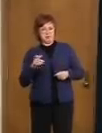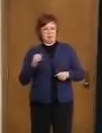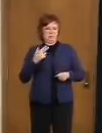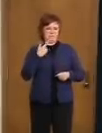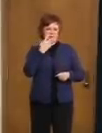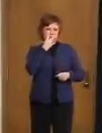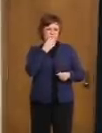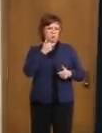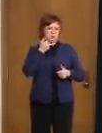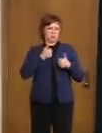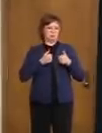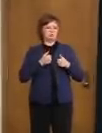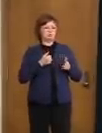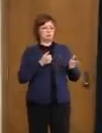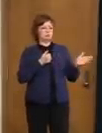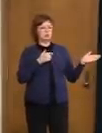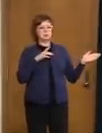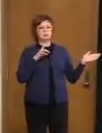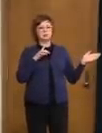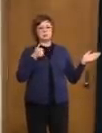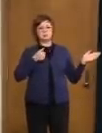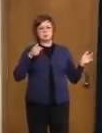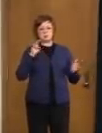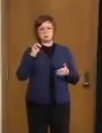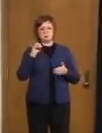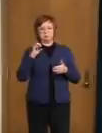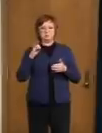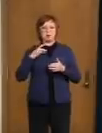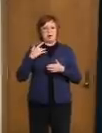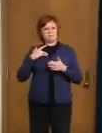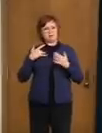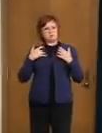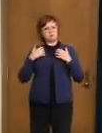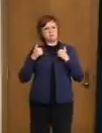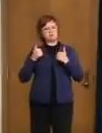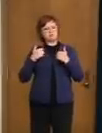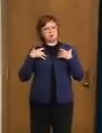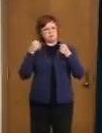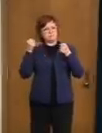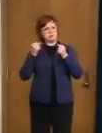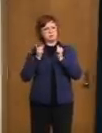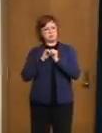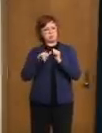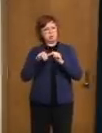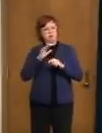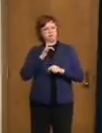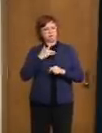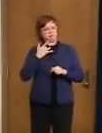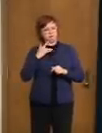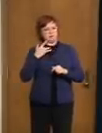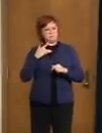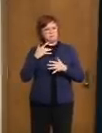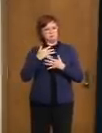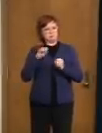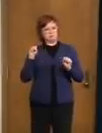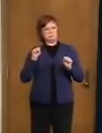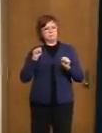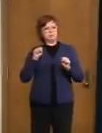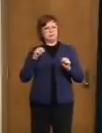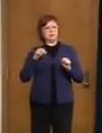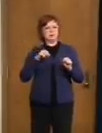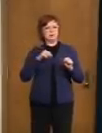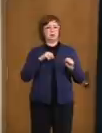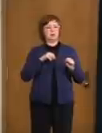meet and deliver the vaccines that we have delivered to us over the course of the first quarter of this year for